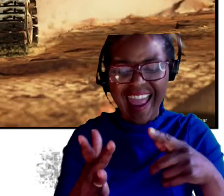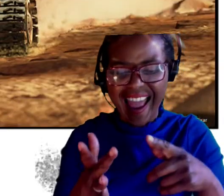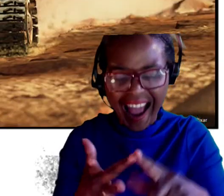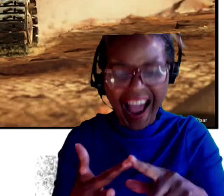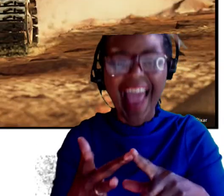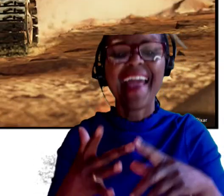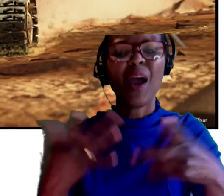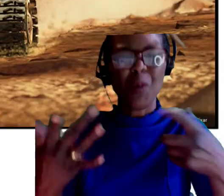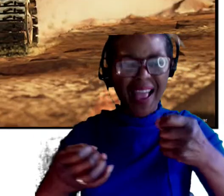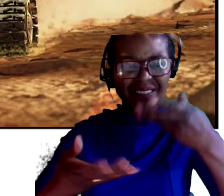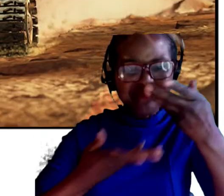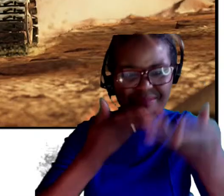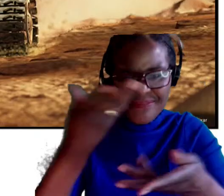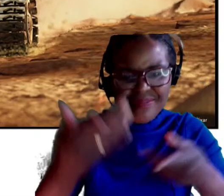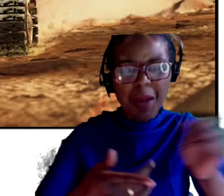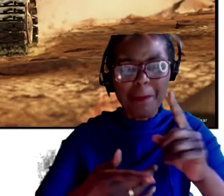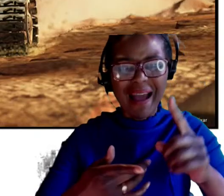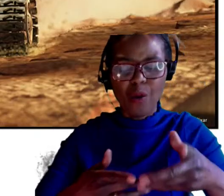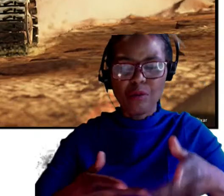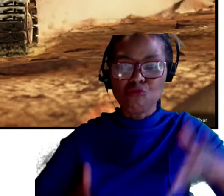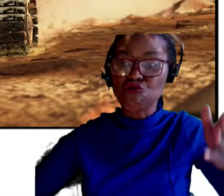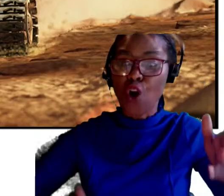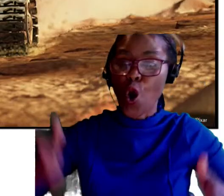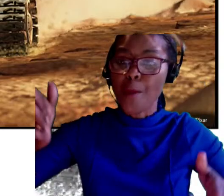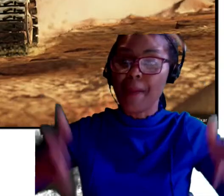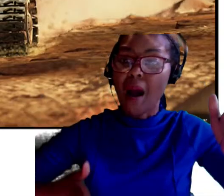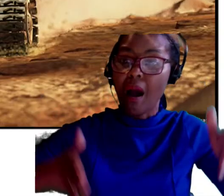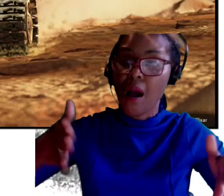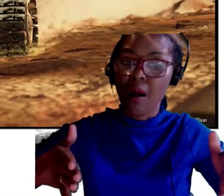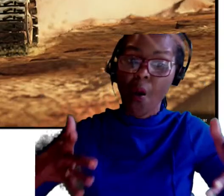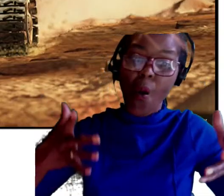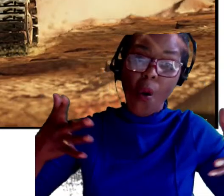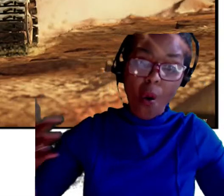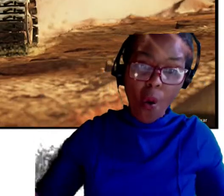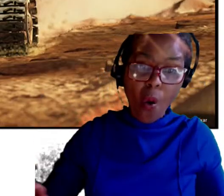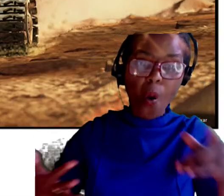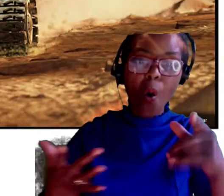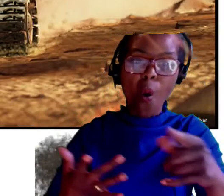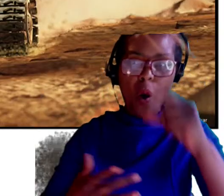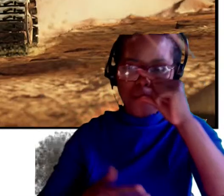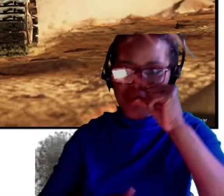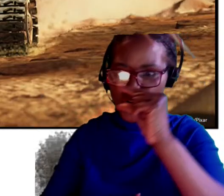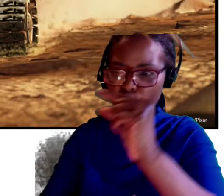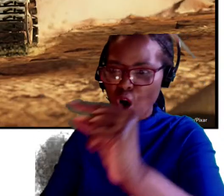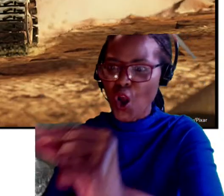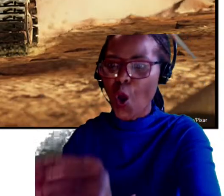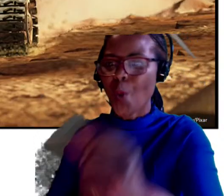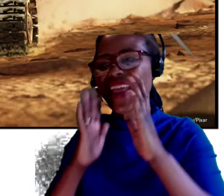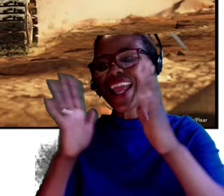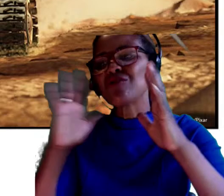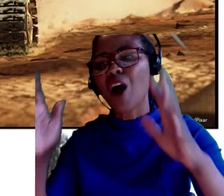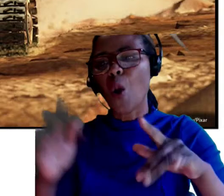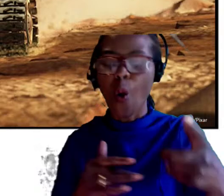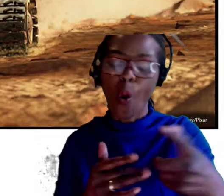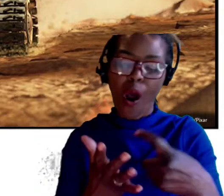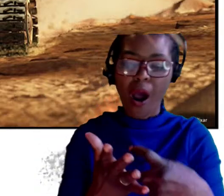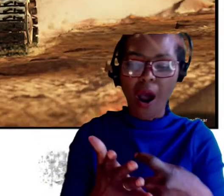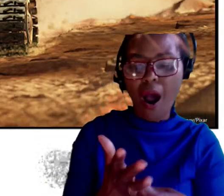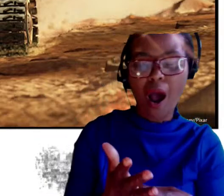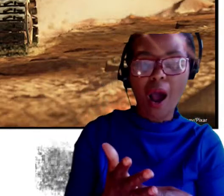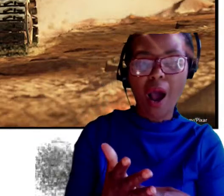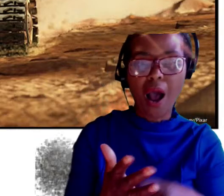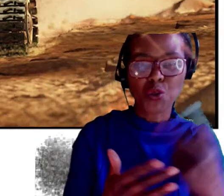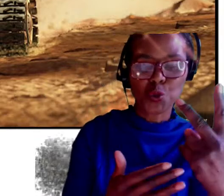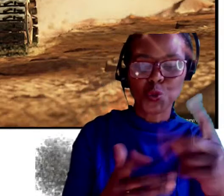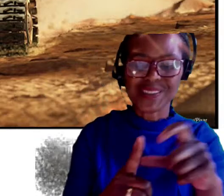aspirational robotics, or the lovable heroes from Pinocchio to R2-D2 to Buzz Lightyear, who are something other than